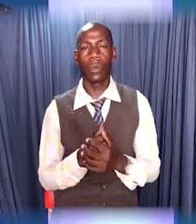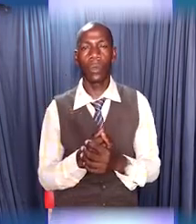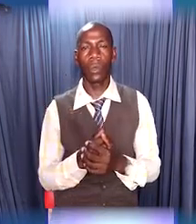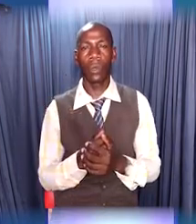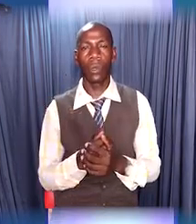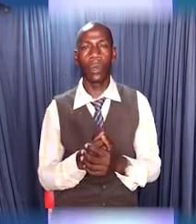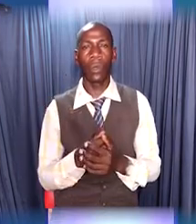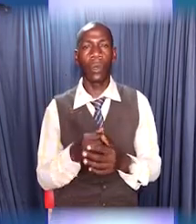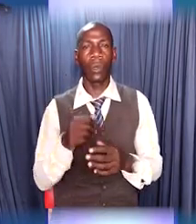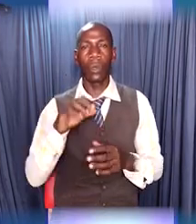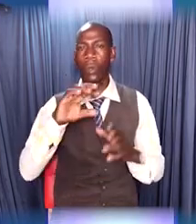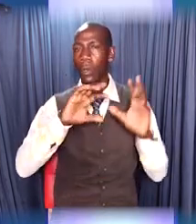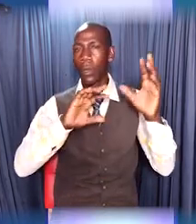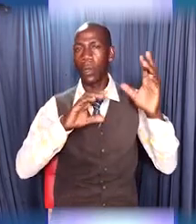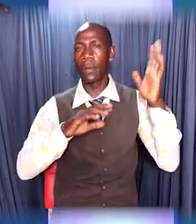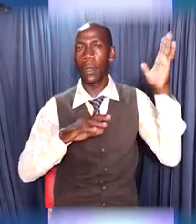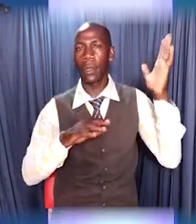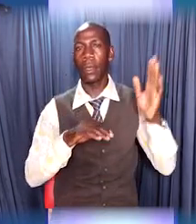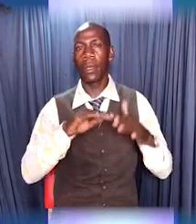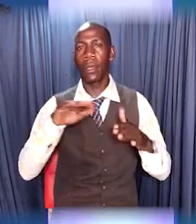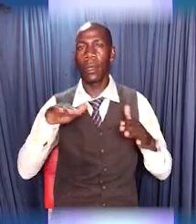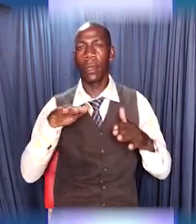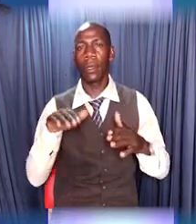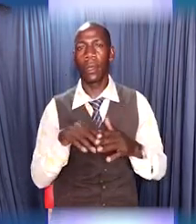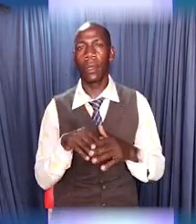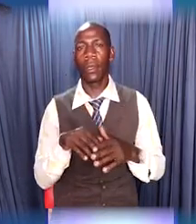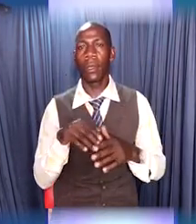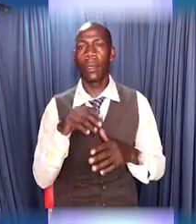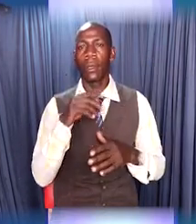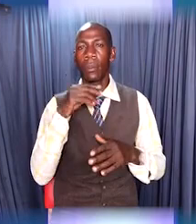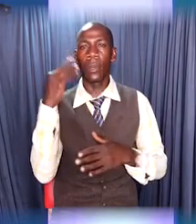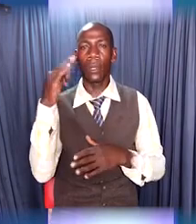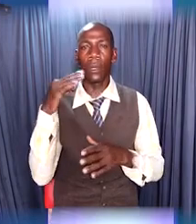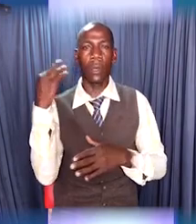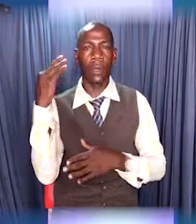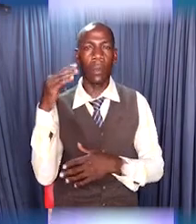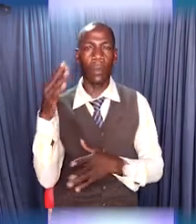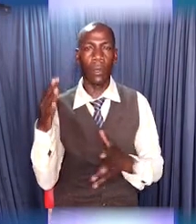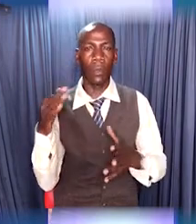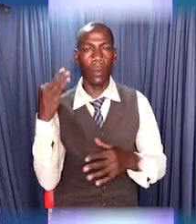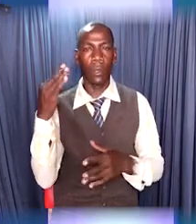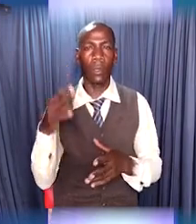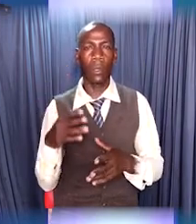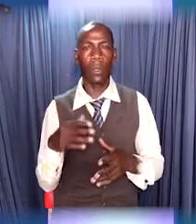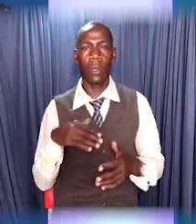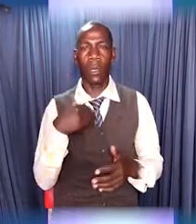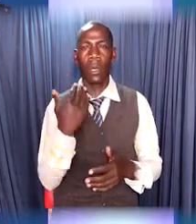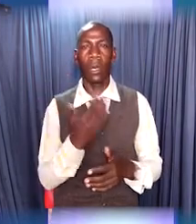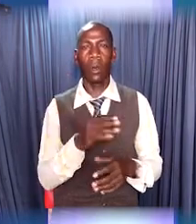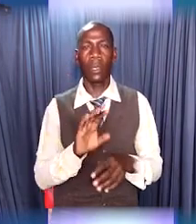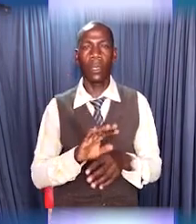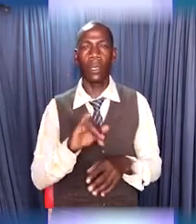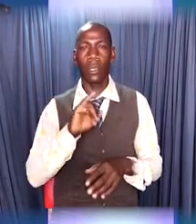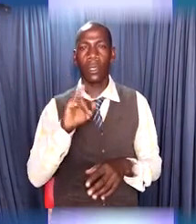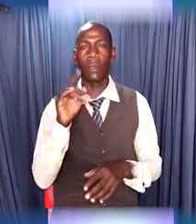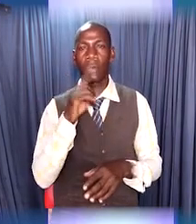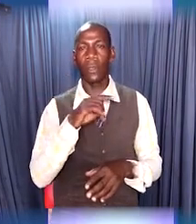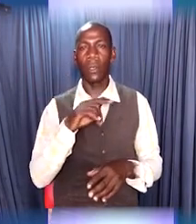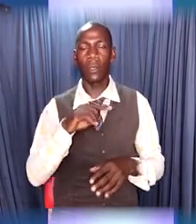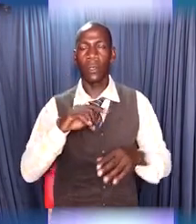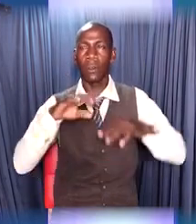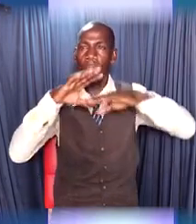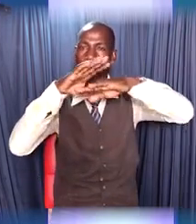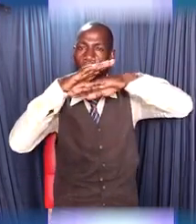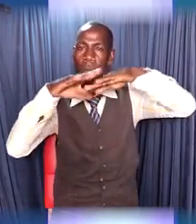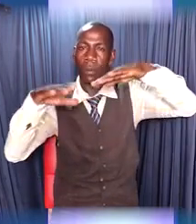Kule mtondia. Mtondia that is. Mhubiri anahubiri. The preacher's preached maybe. Kanisa yetu imeisha. Our church. Makuti.